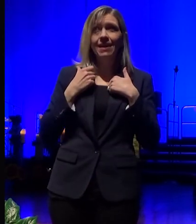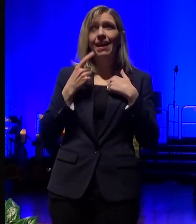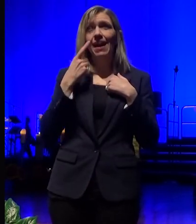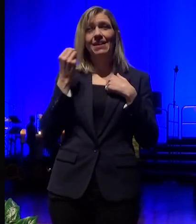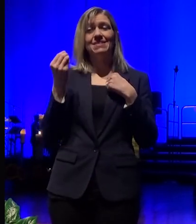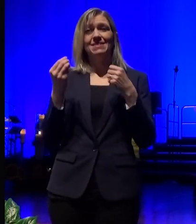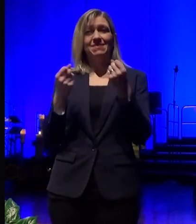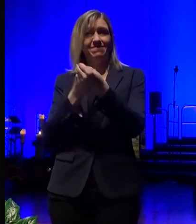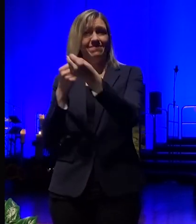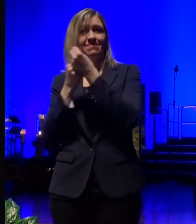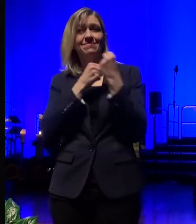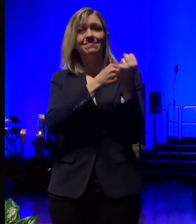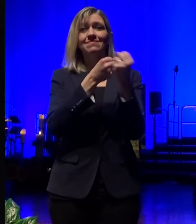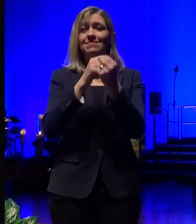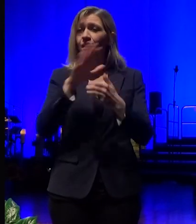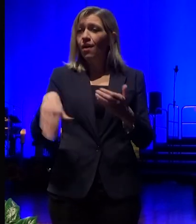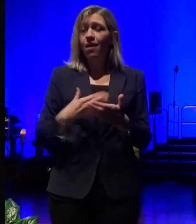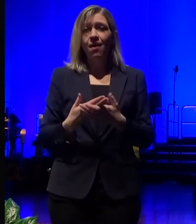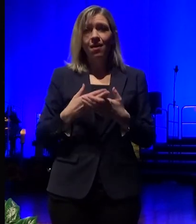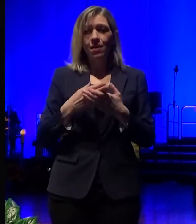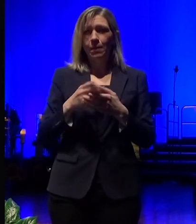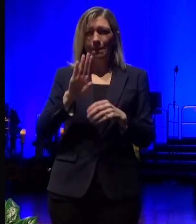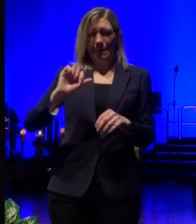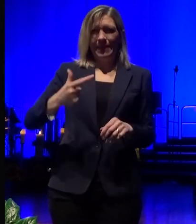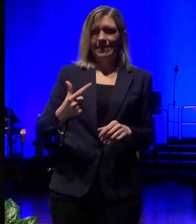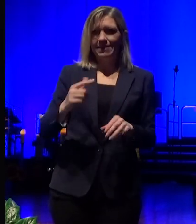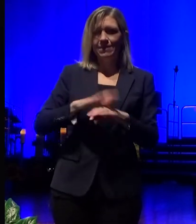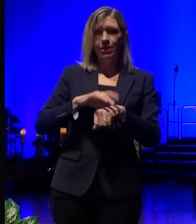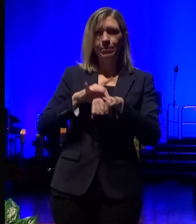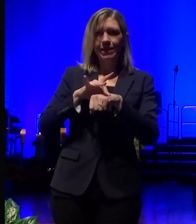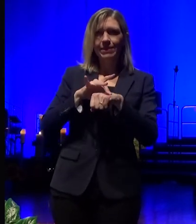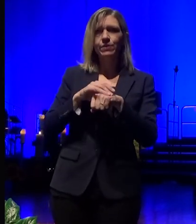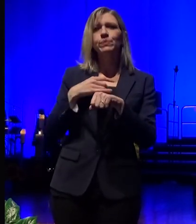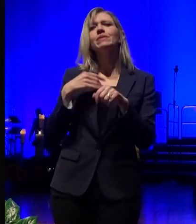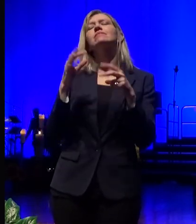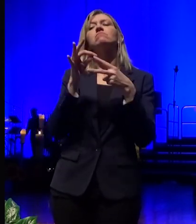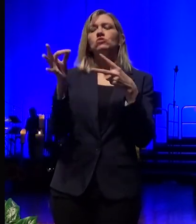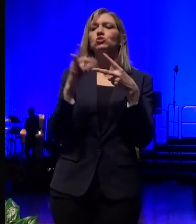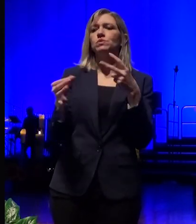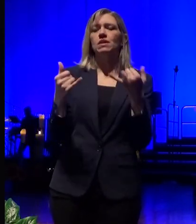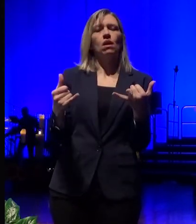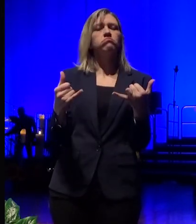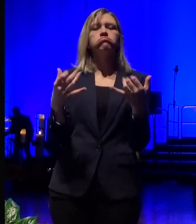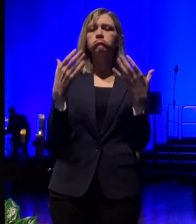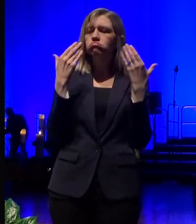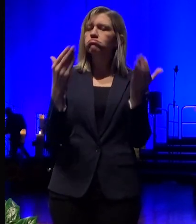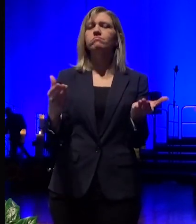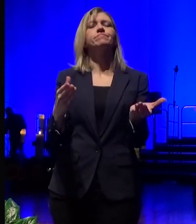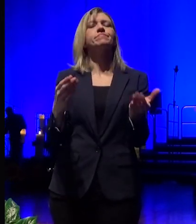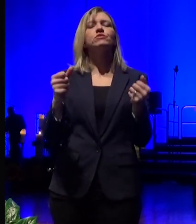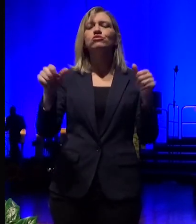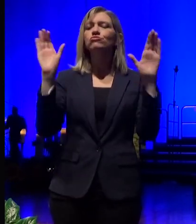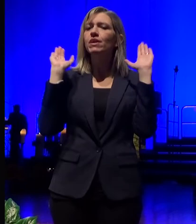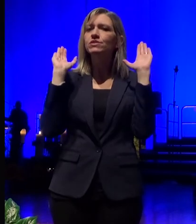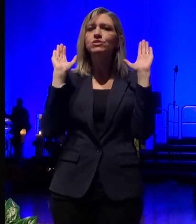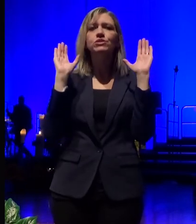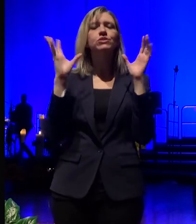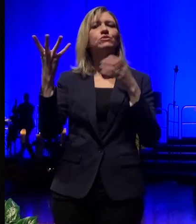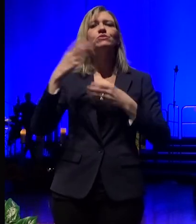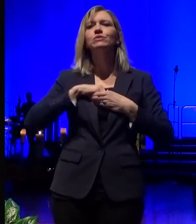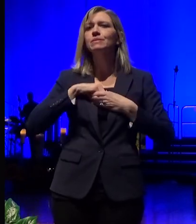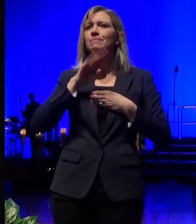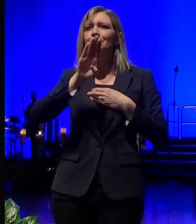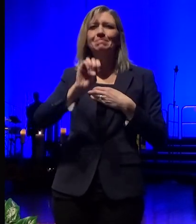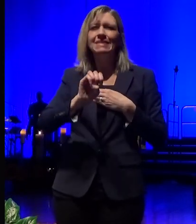behalf of all beings on this planet. We choose now to be it, to live it, to surrender into